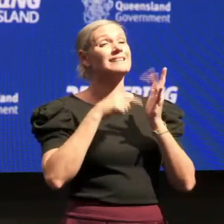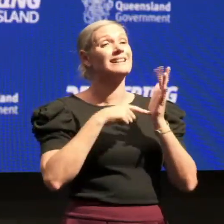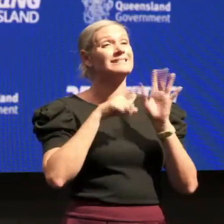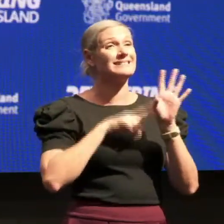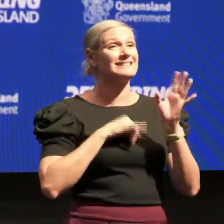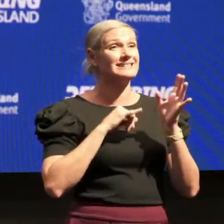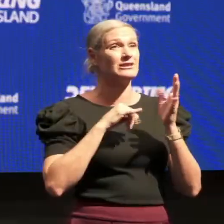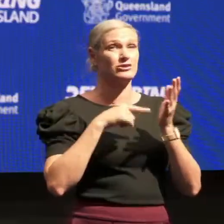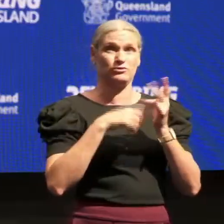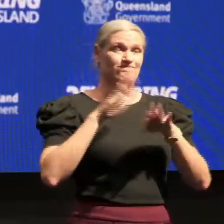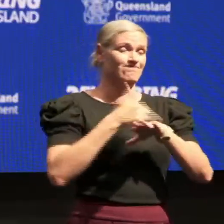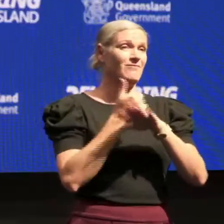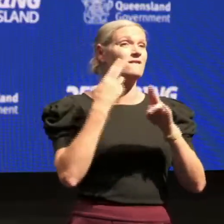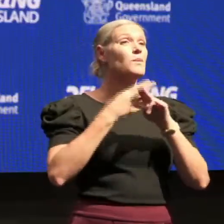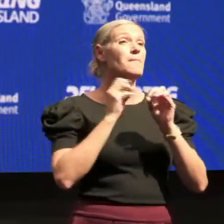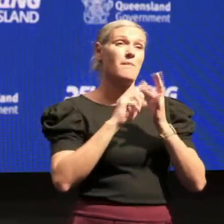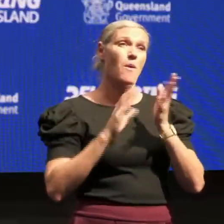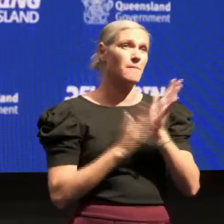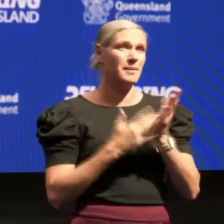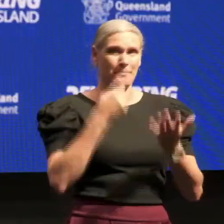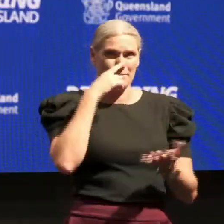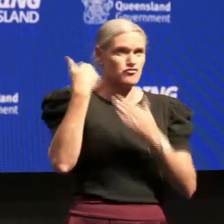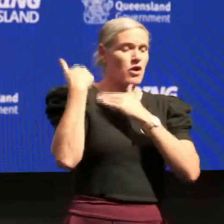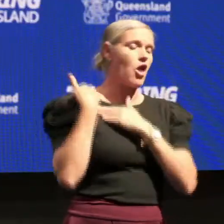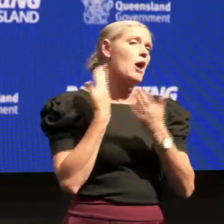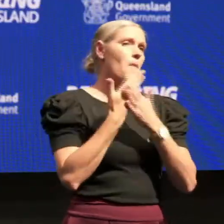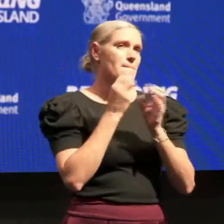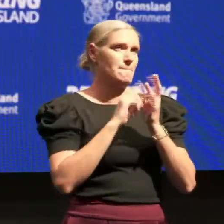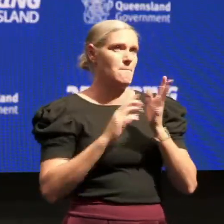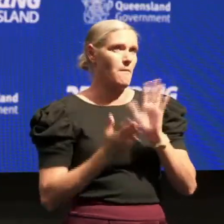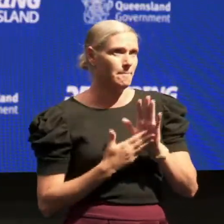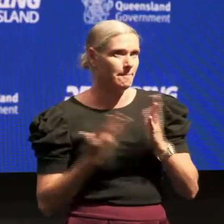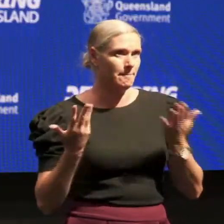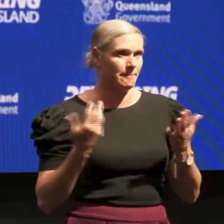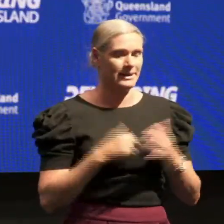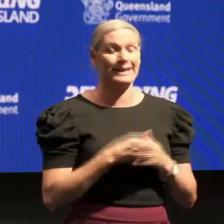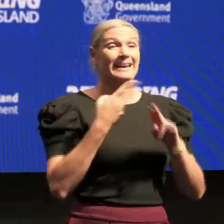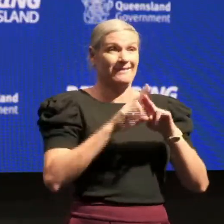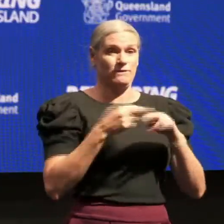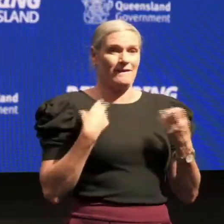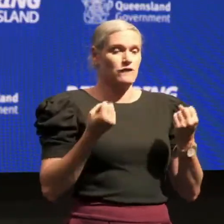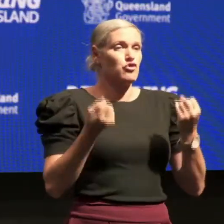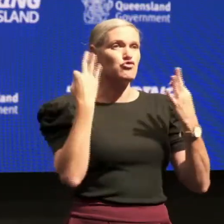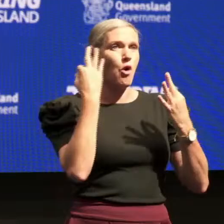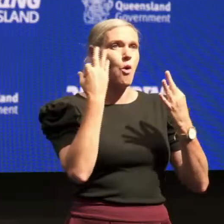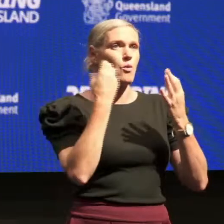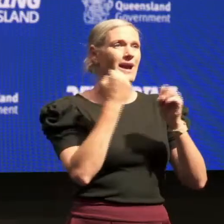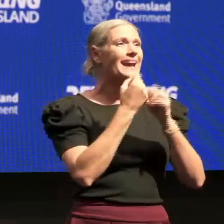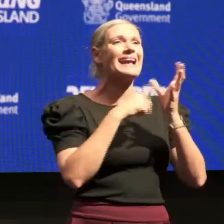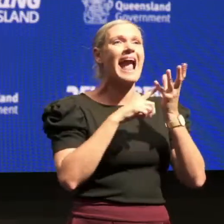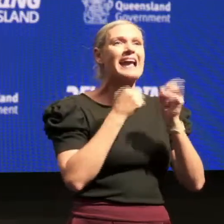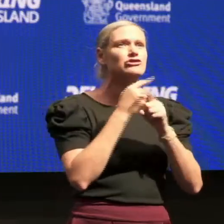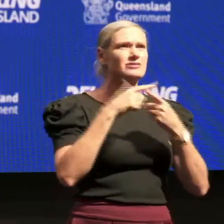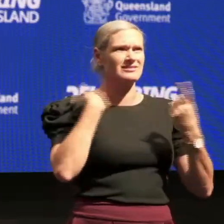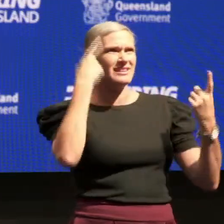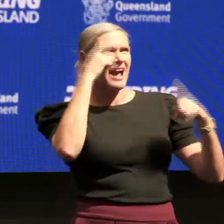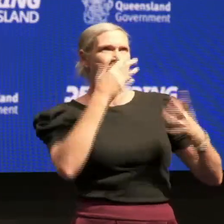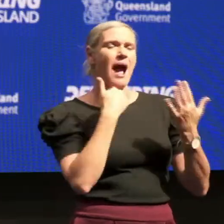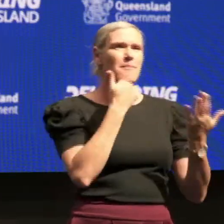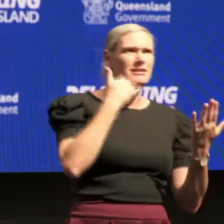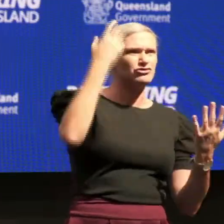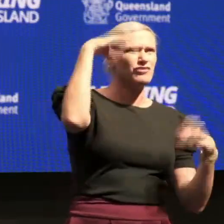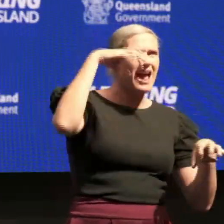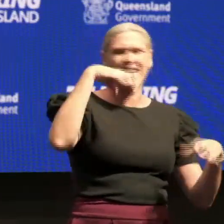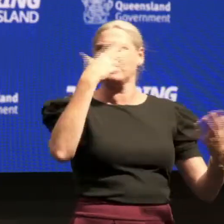Bureau of Meteorology have, because people rely on it. And when there's no gauges there, and when the radar